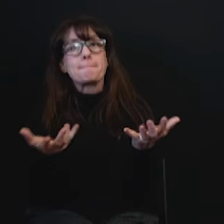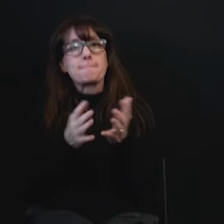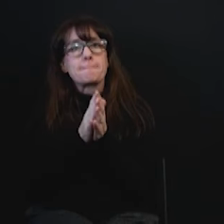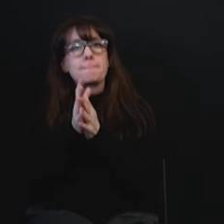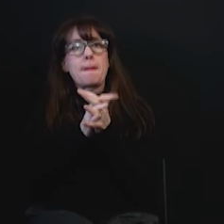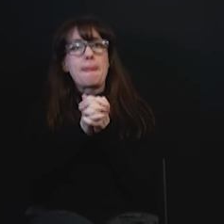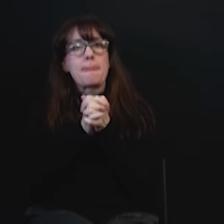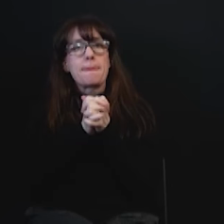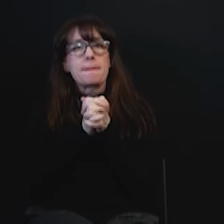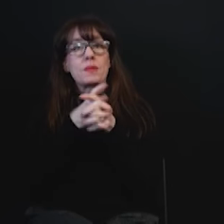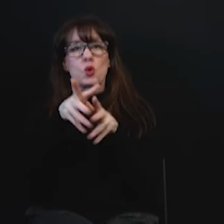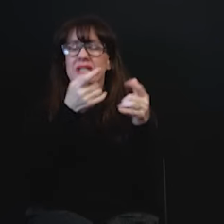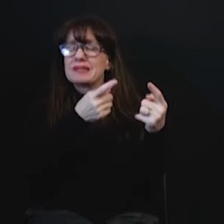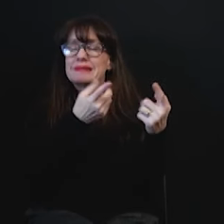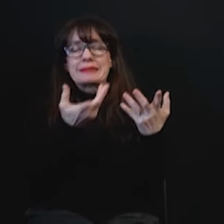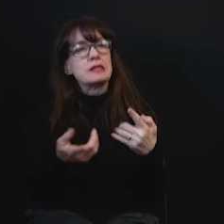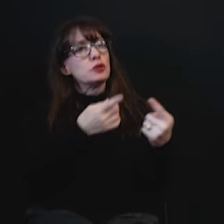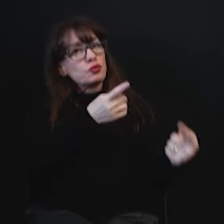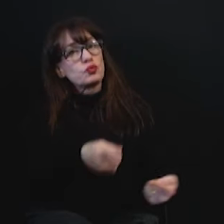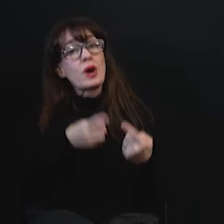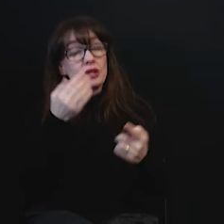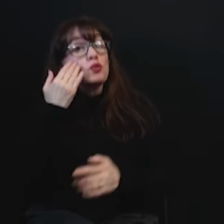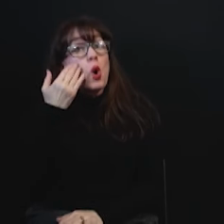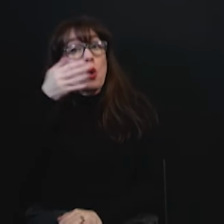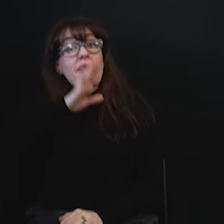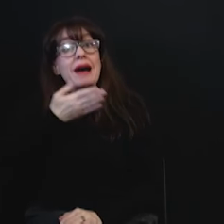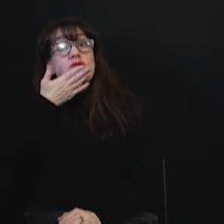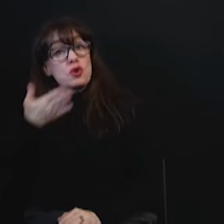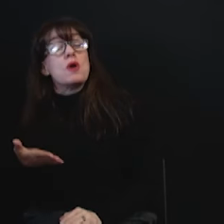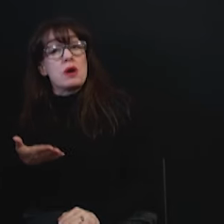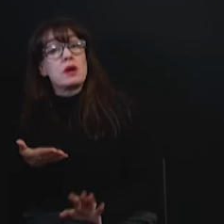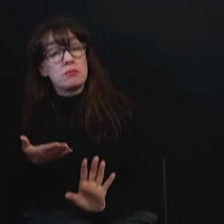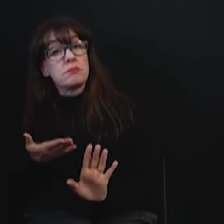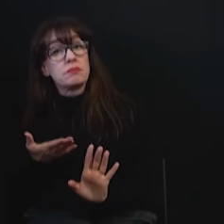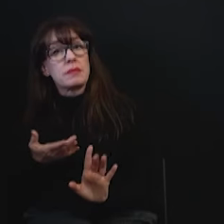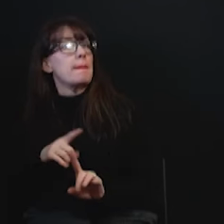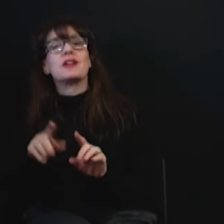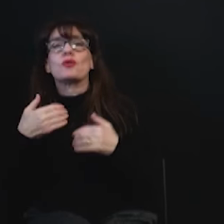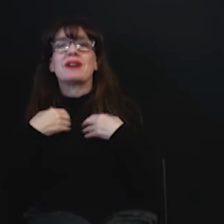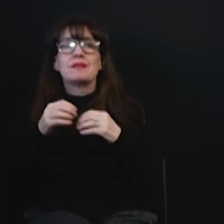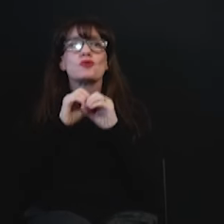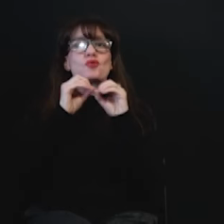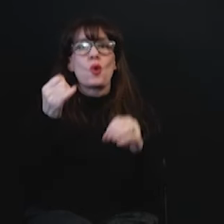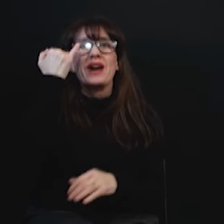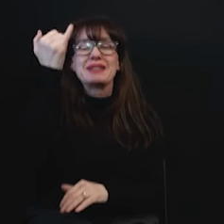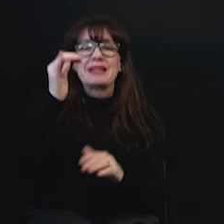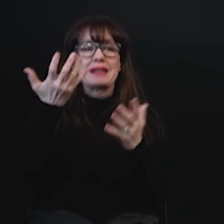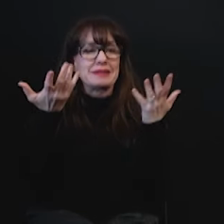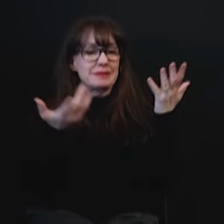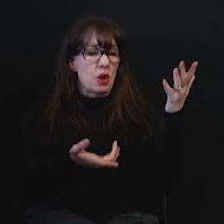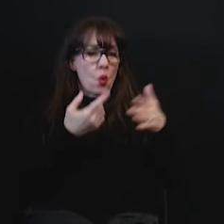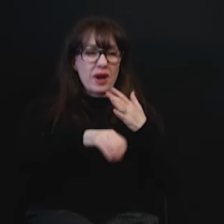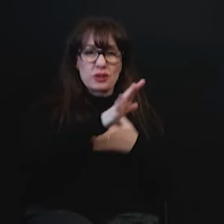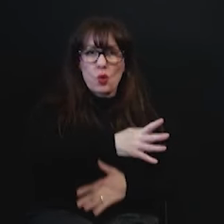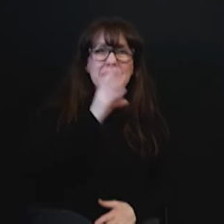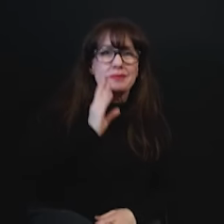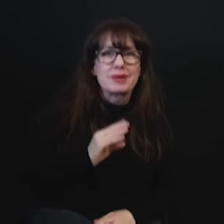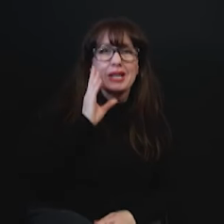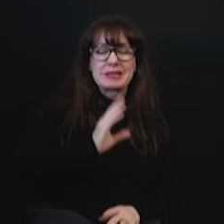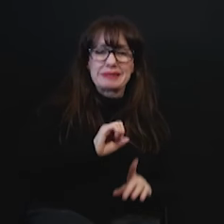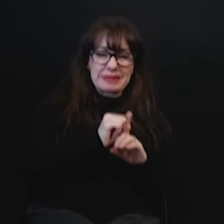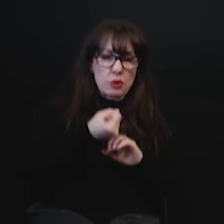you are struggling. You know God is good, but you have no idea how what you're going through right now can be